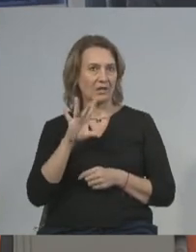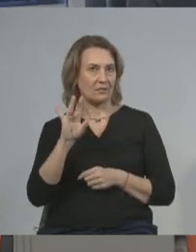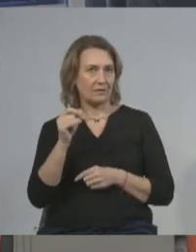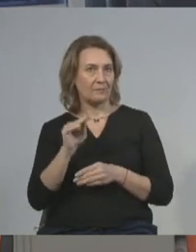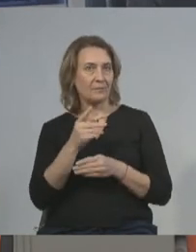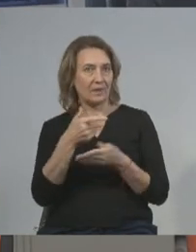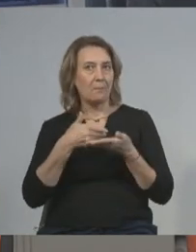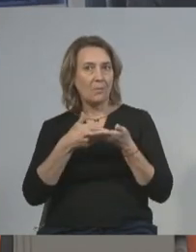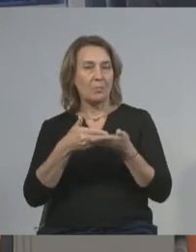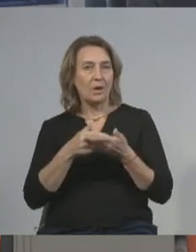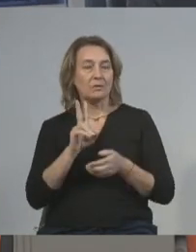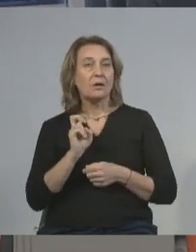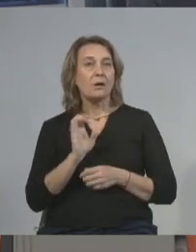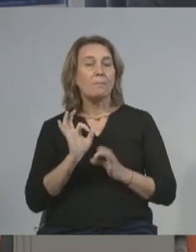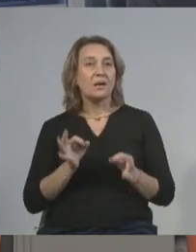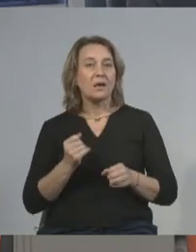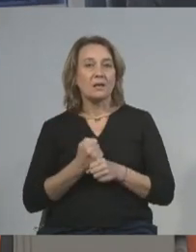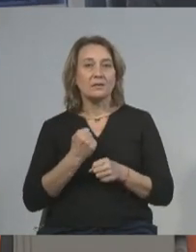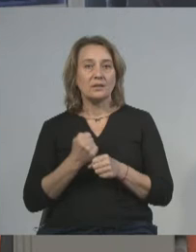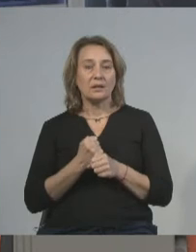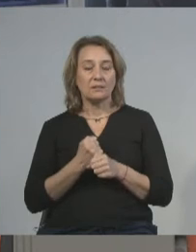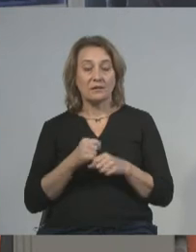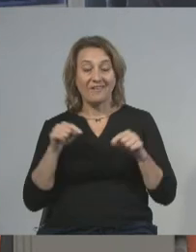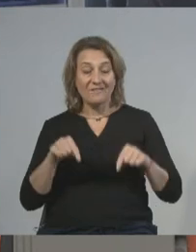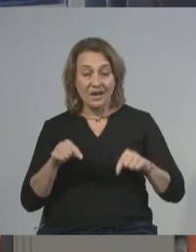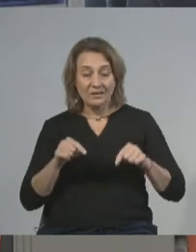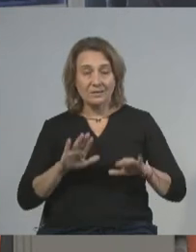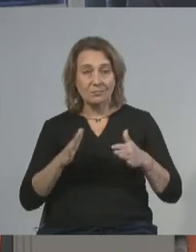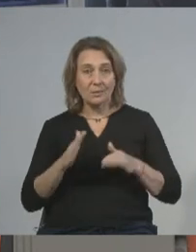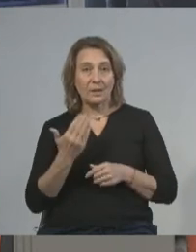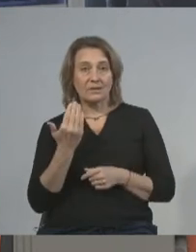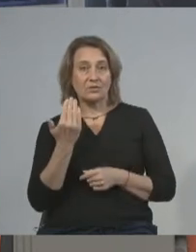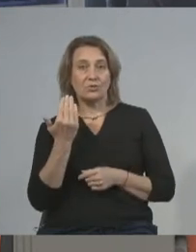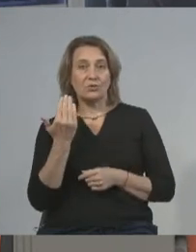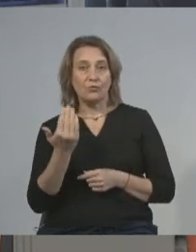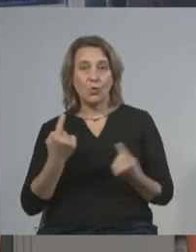uh with their audience and social networks